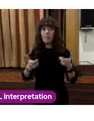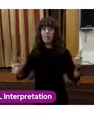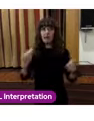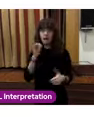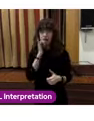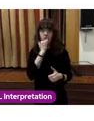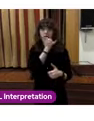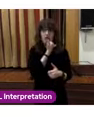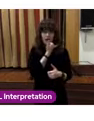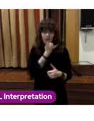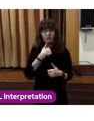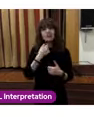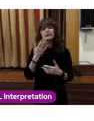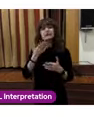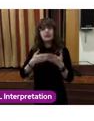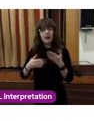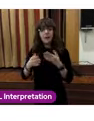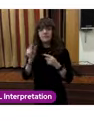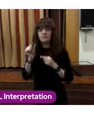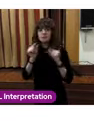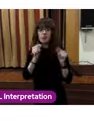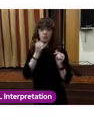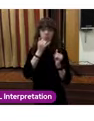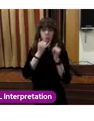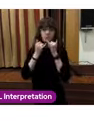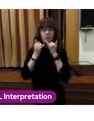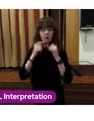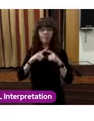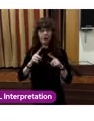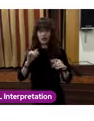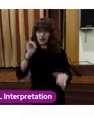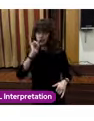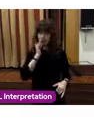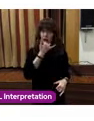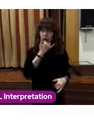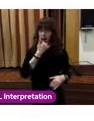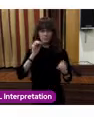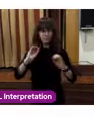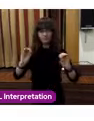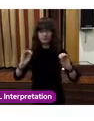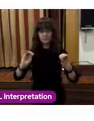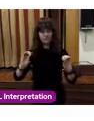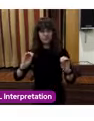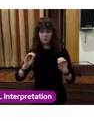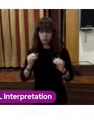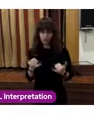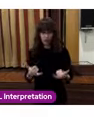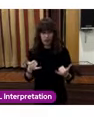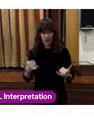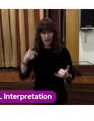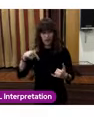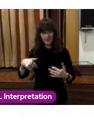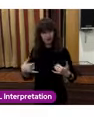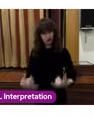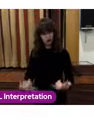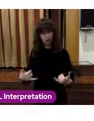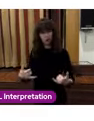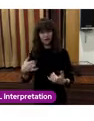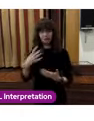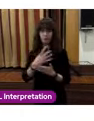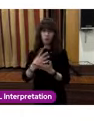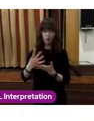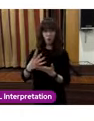there, but right now, I think that at least in this immediate 4 to 8 week